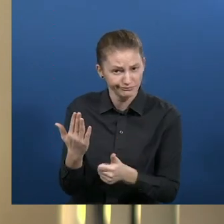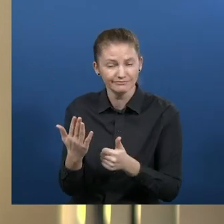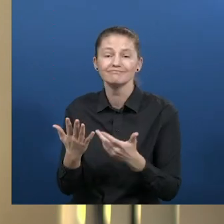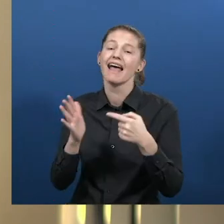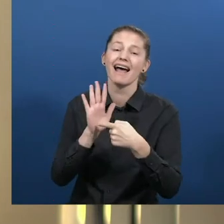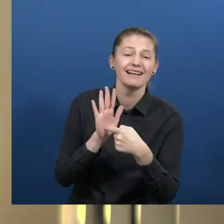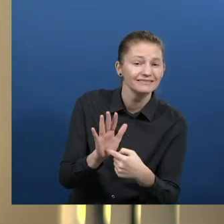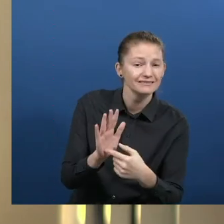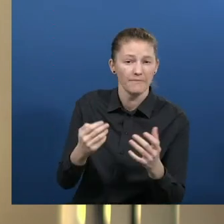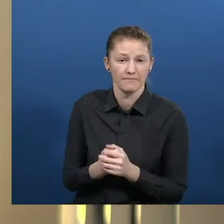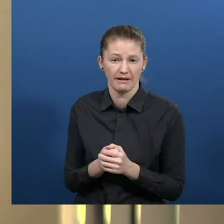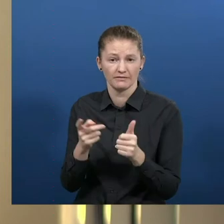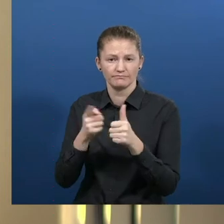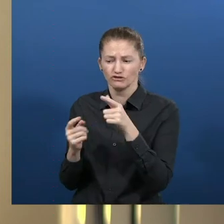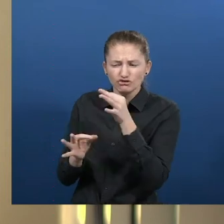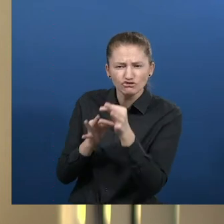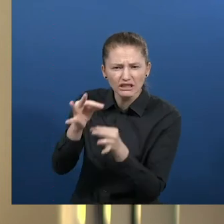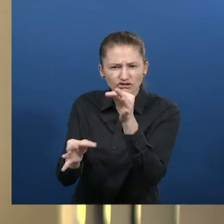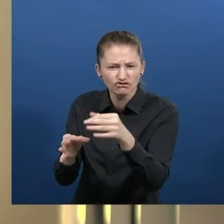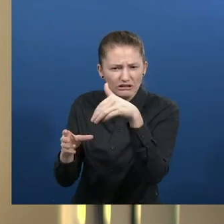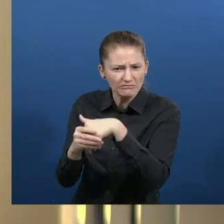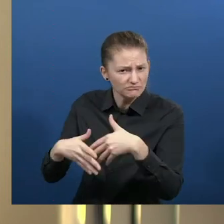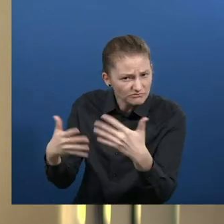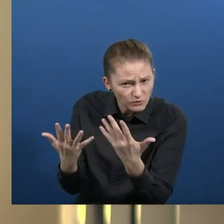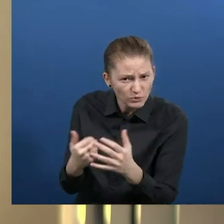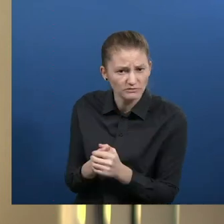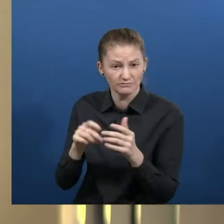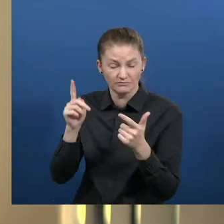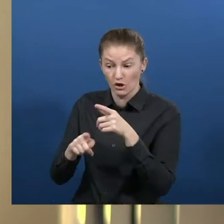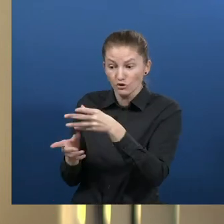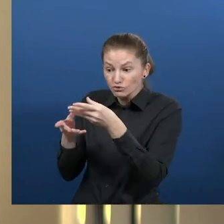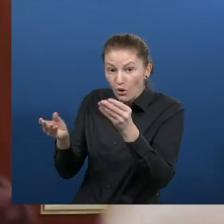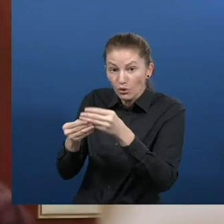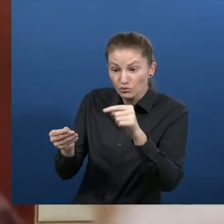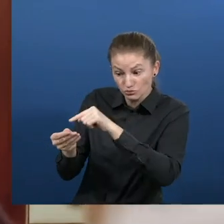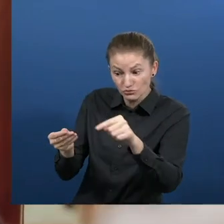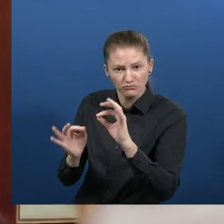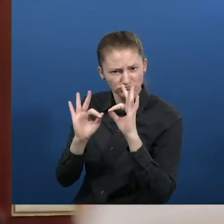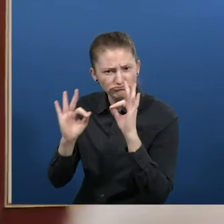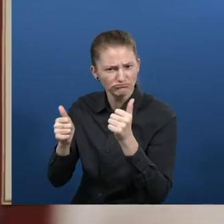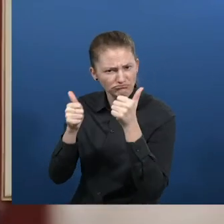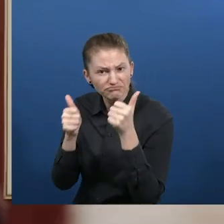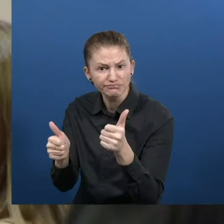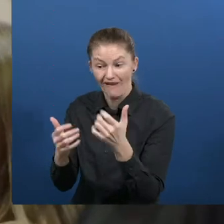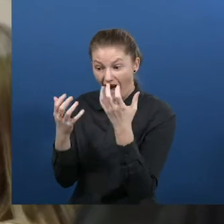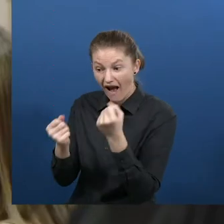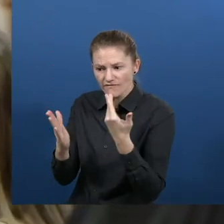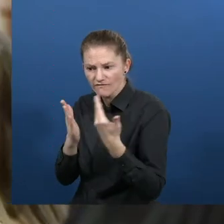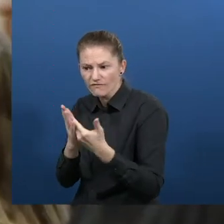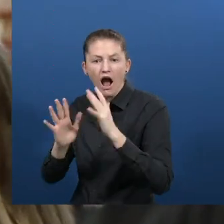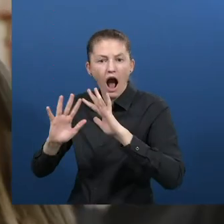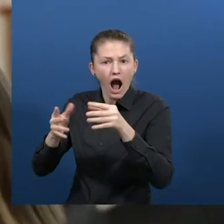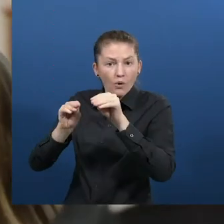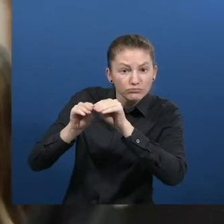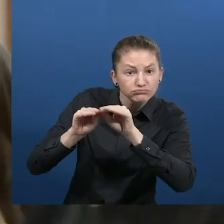them, to which extent is it a mature solution with evidence of impact, so sufficient evidence that it